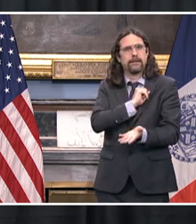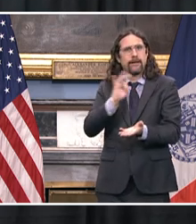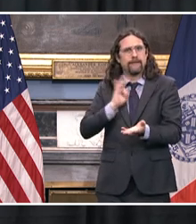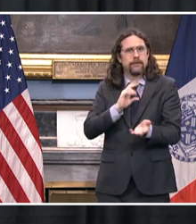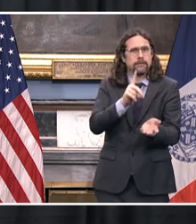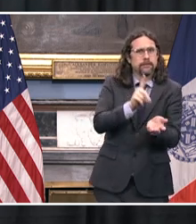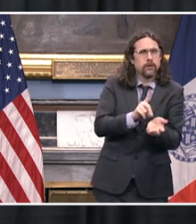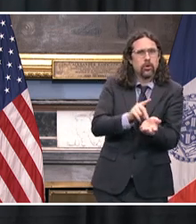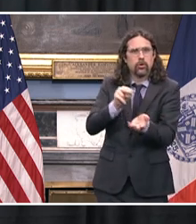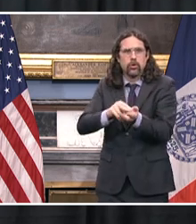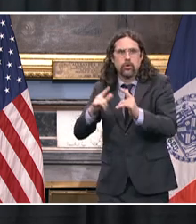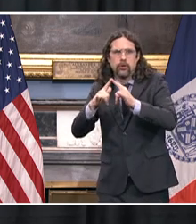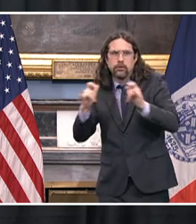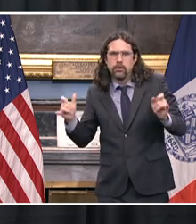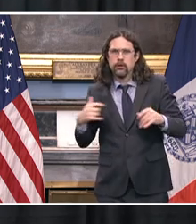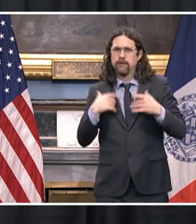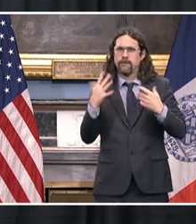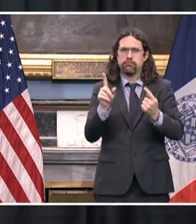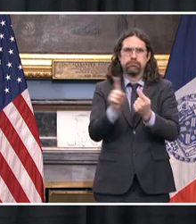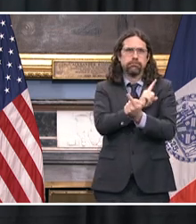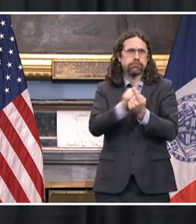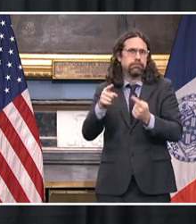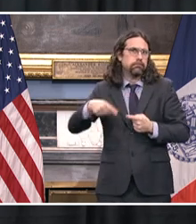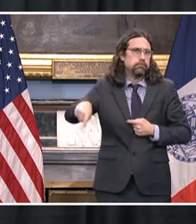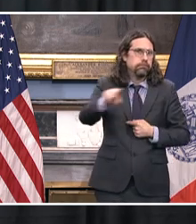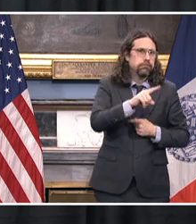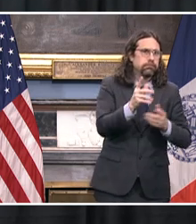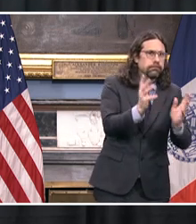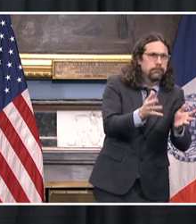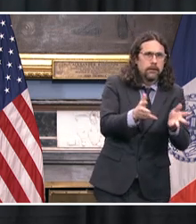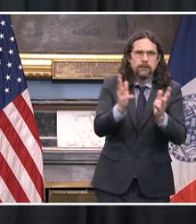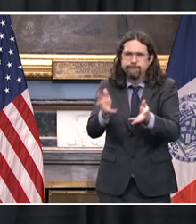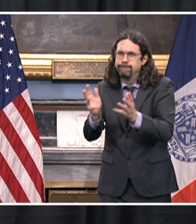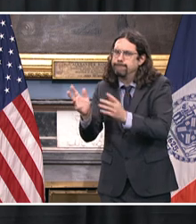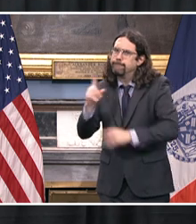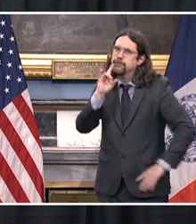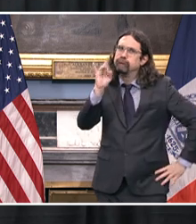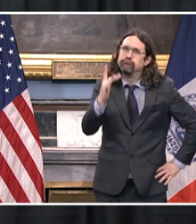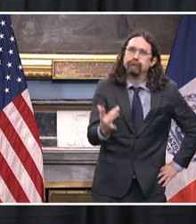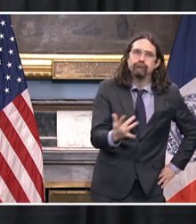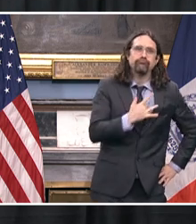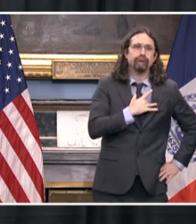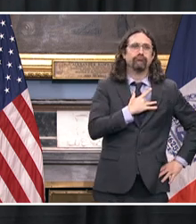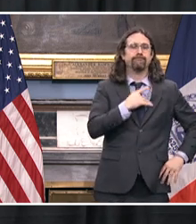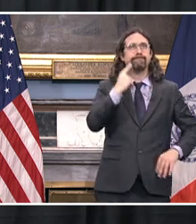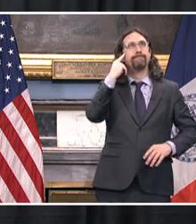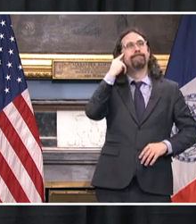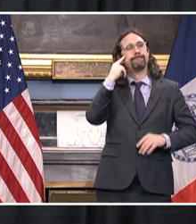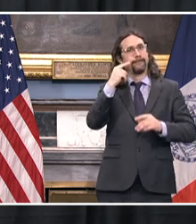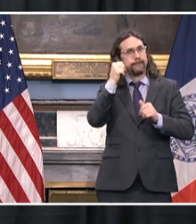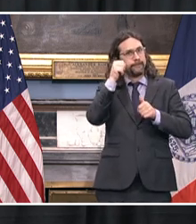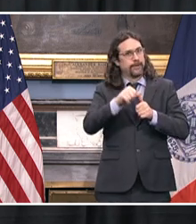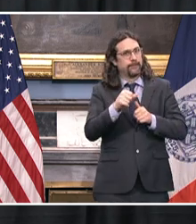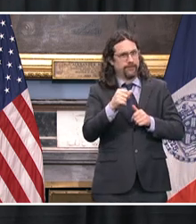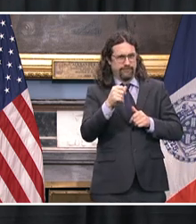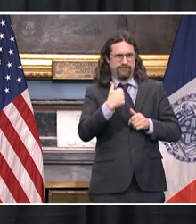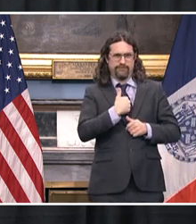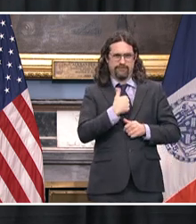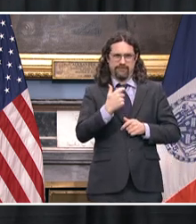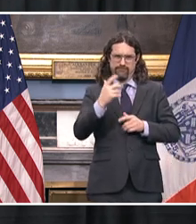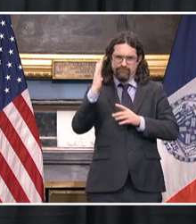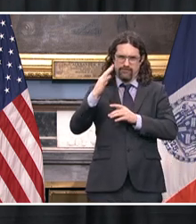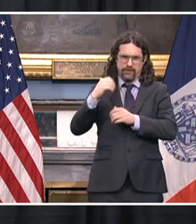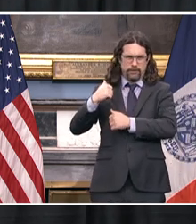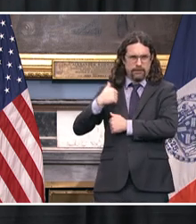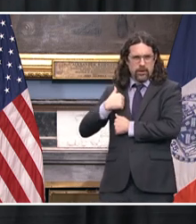experience I've had the last few days meeting the military medical personnel. These are civilians. But they came here because they love New York City and they wanted to help